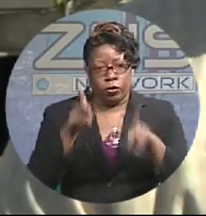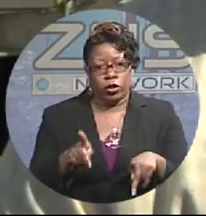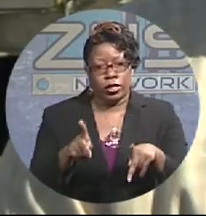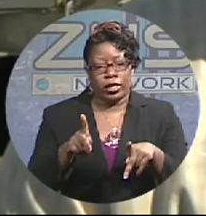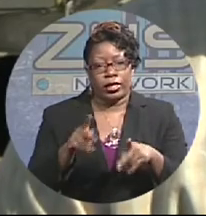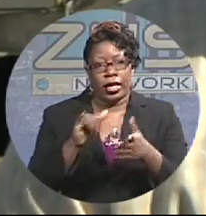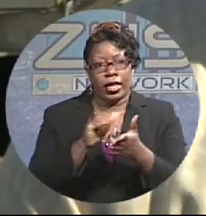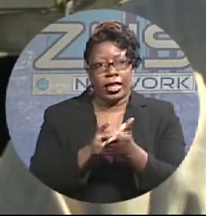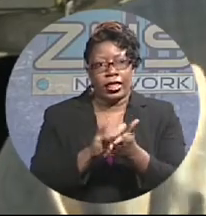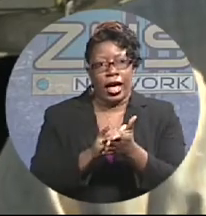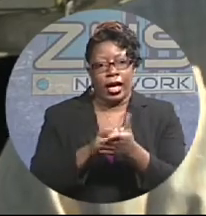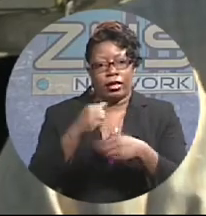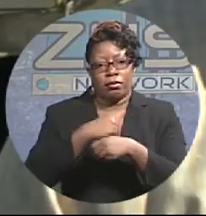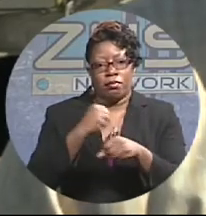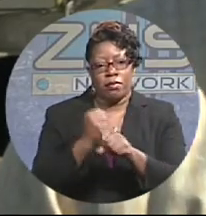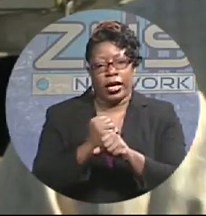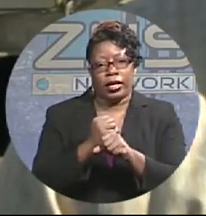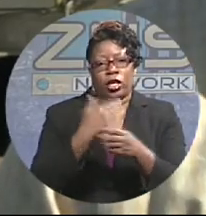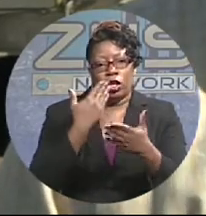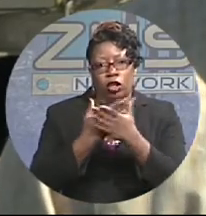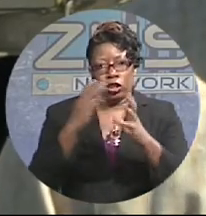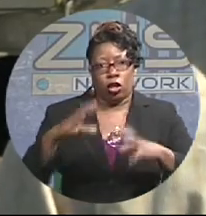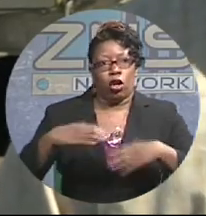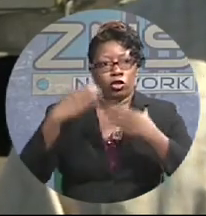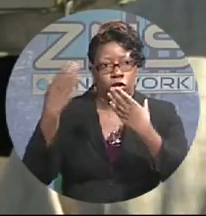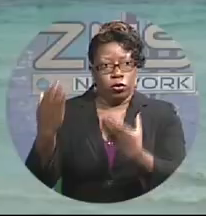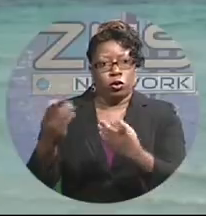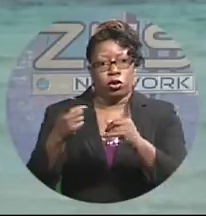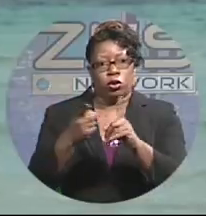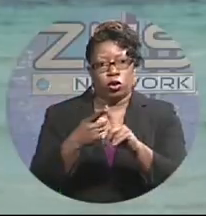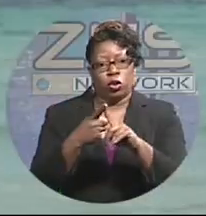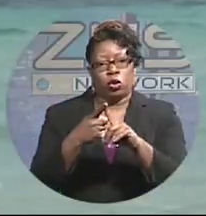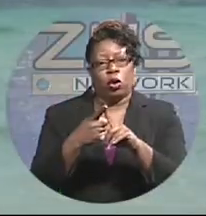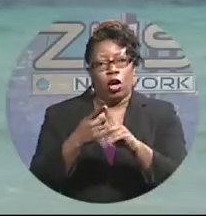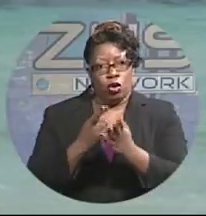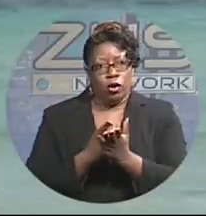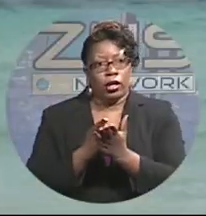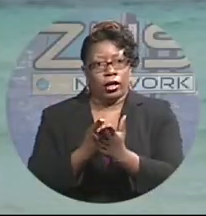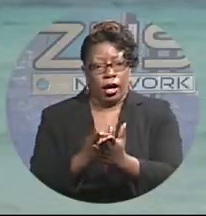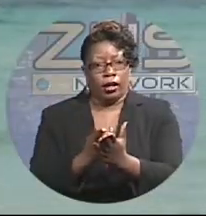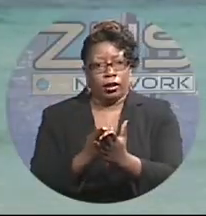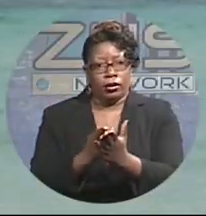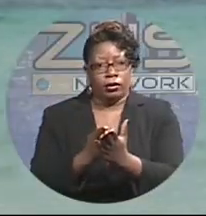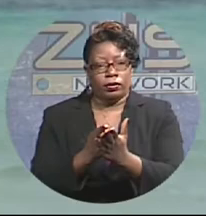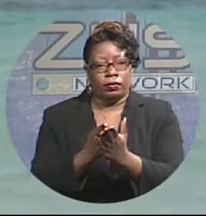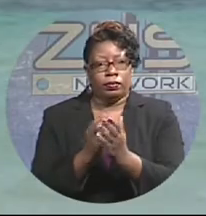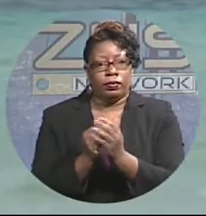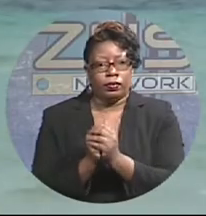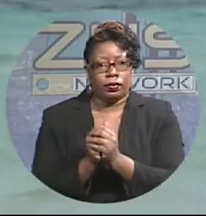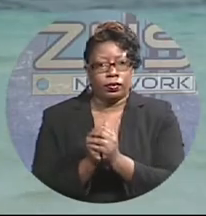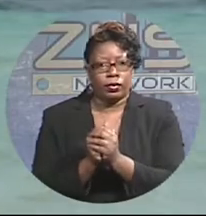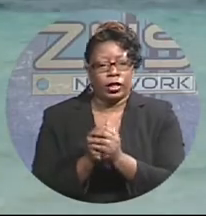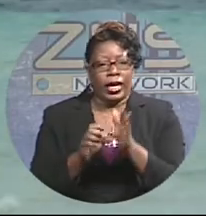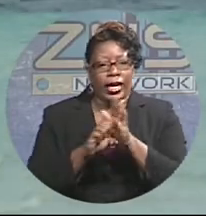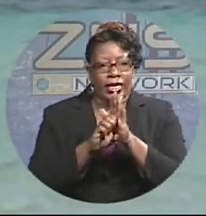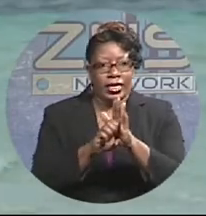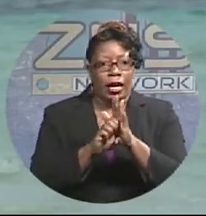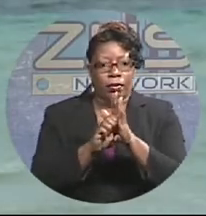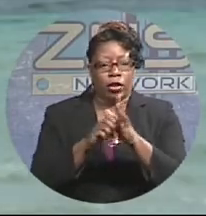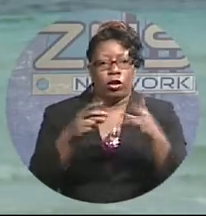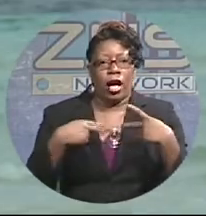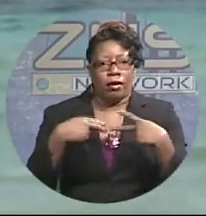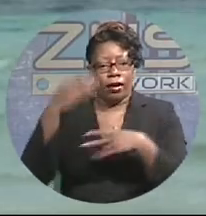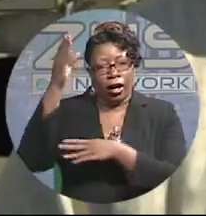made significant contribution not only to Regatta or Bull Reds Regatta, but Regatta on the whole. Take, for example, we have